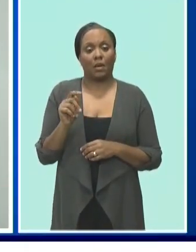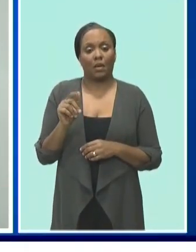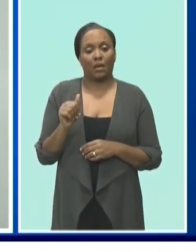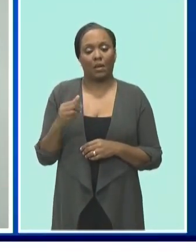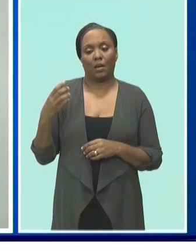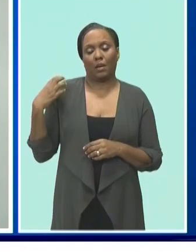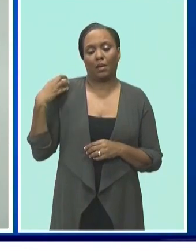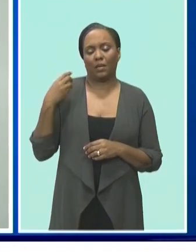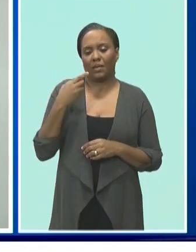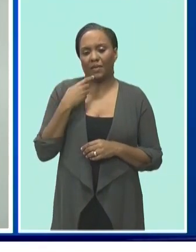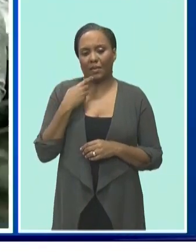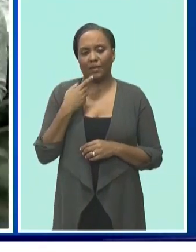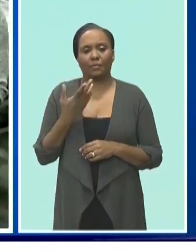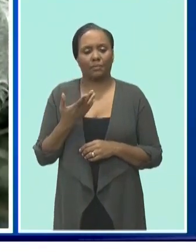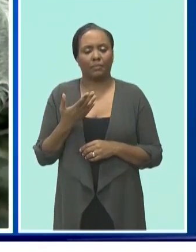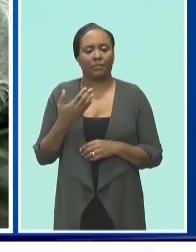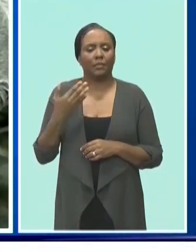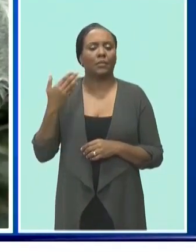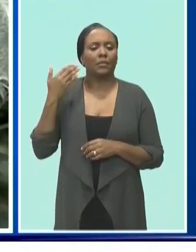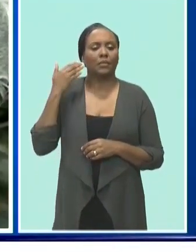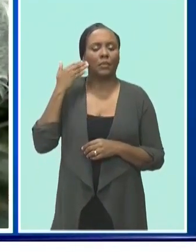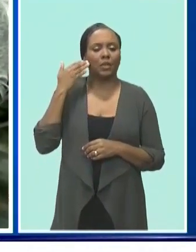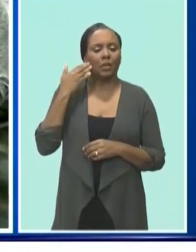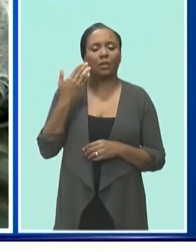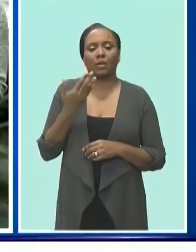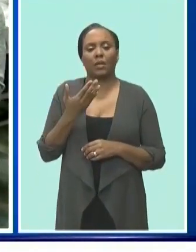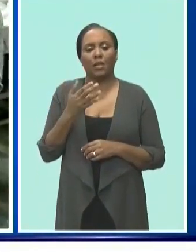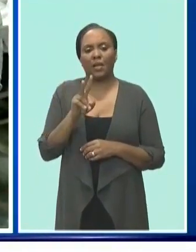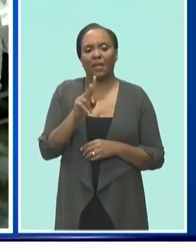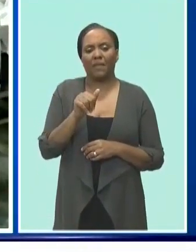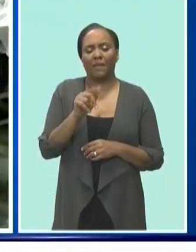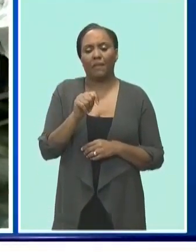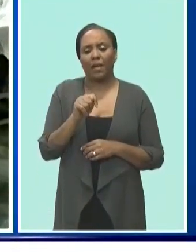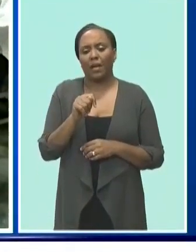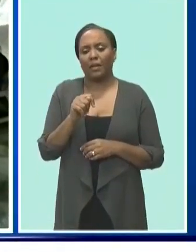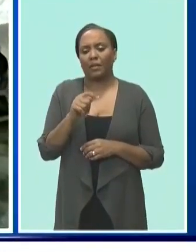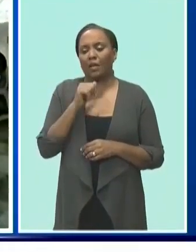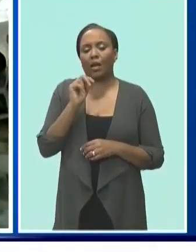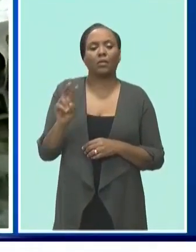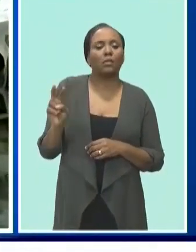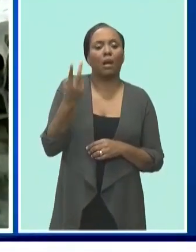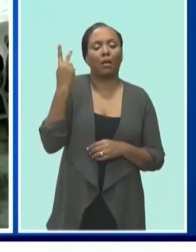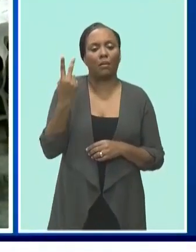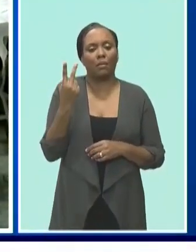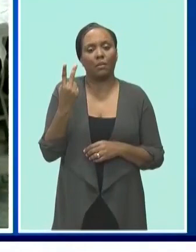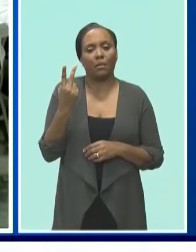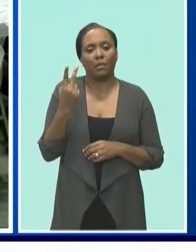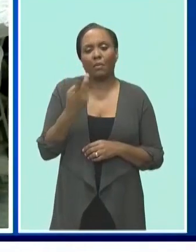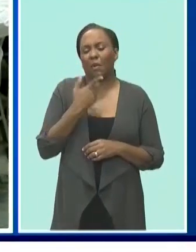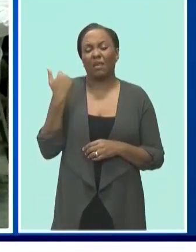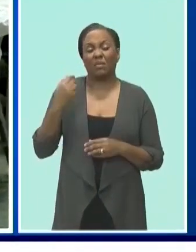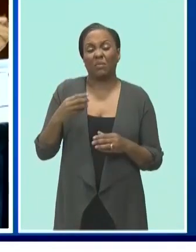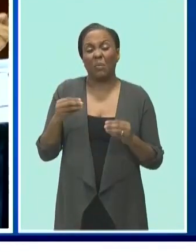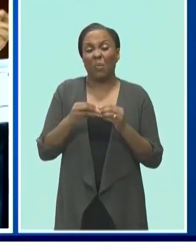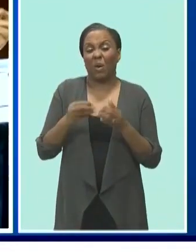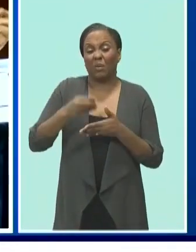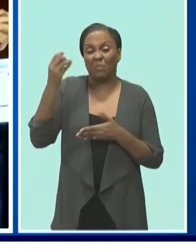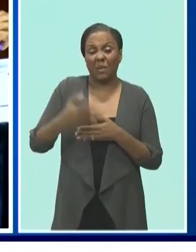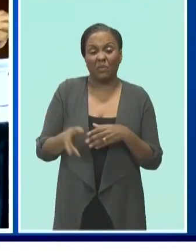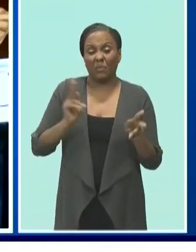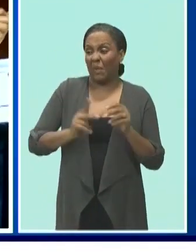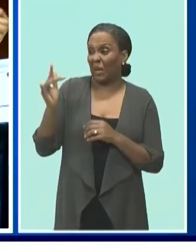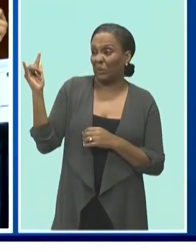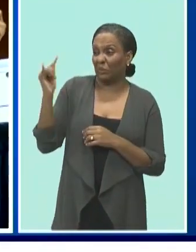they were able to stave off a planned doubling of the VAT rate to 15% by arguing it would make Barbados even more expensive, they're